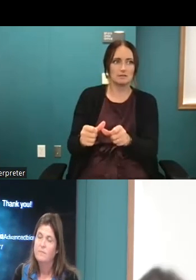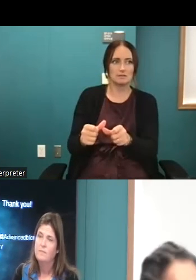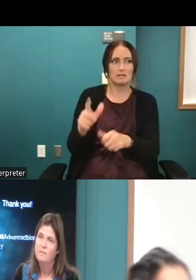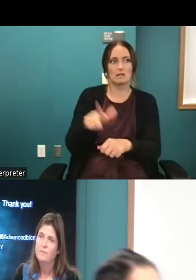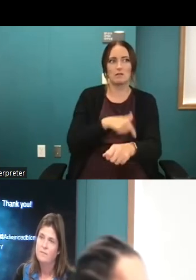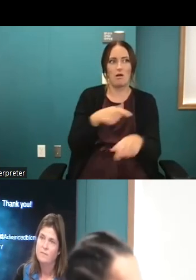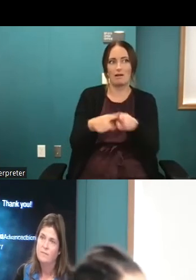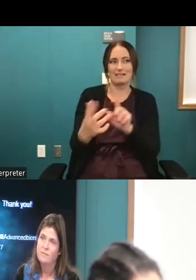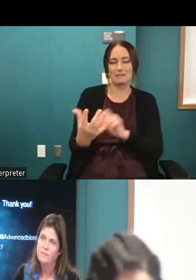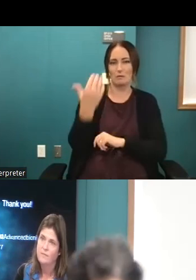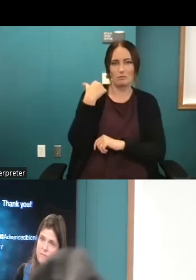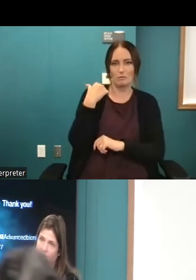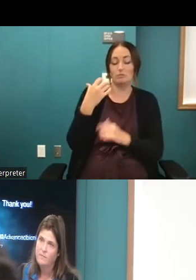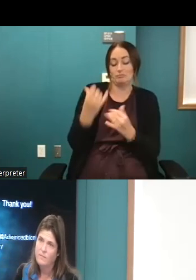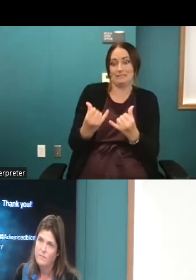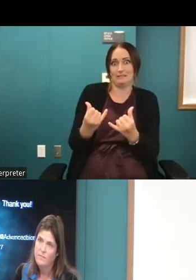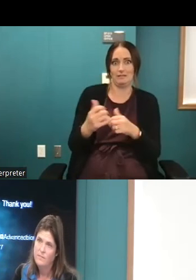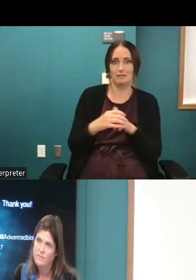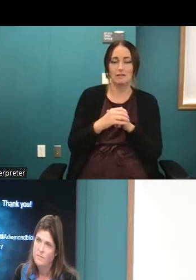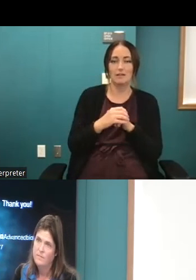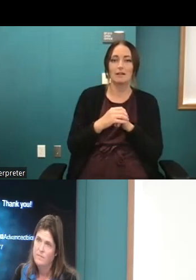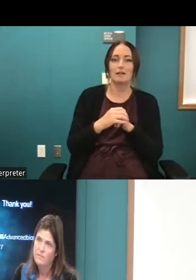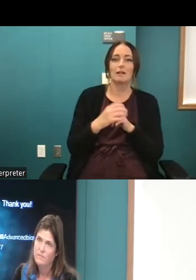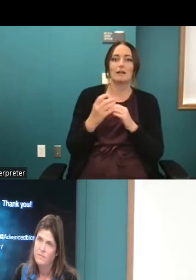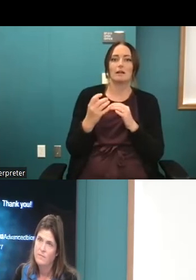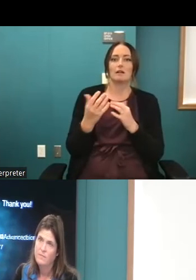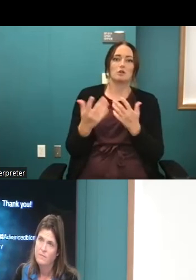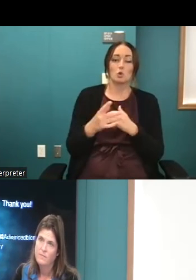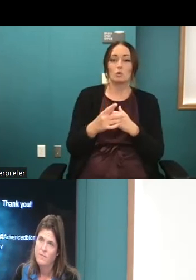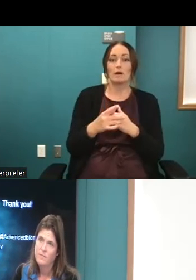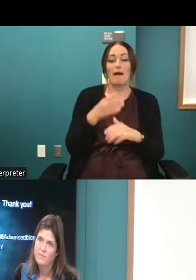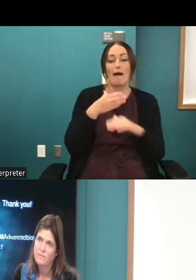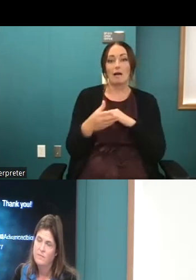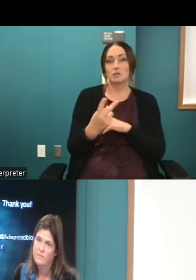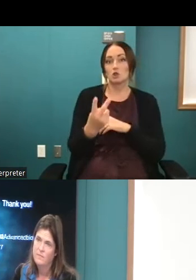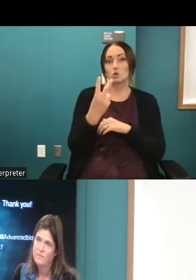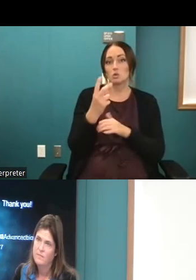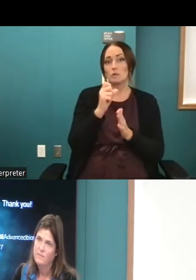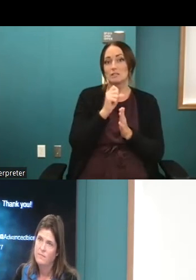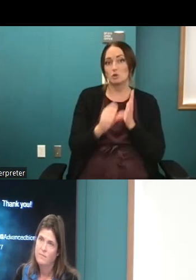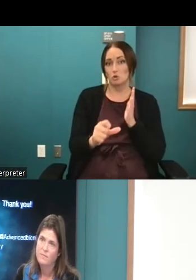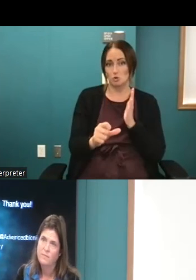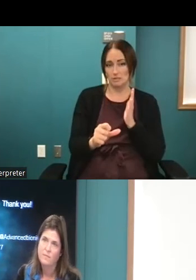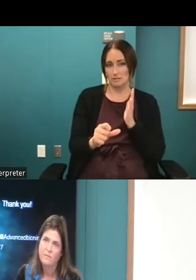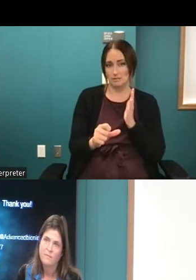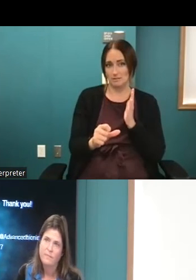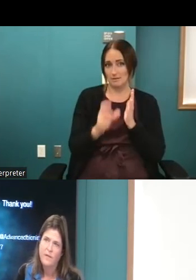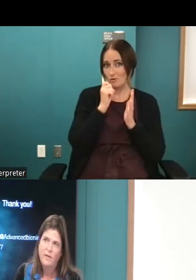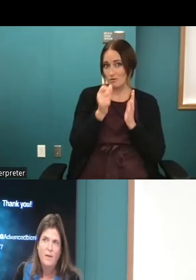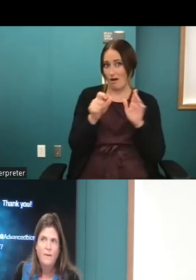today. Is it true that like after 2 surgeries, they're not as